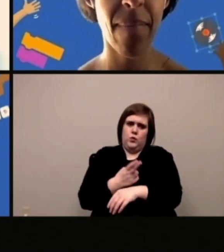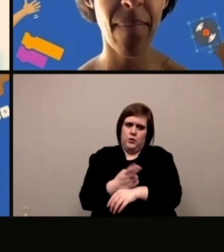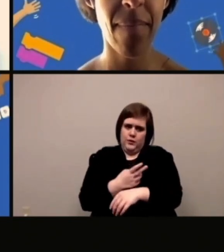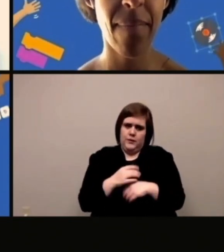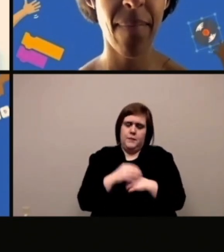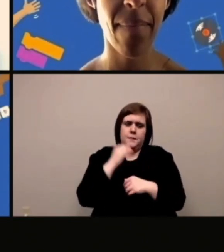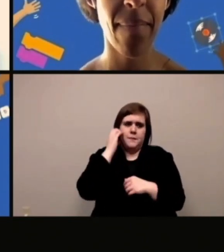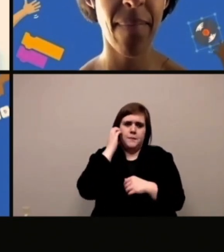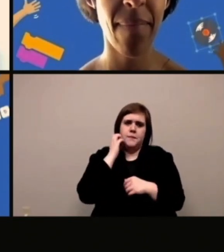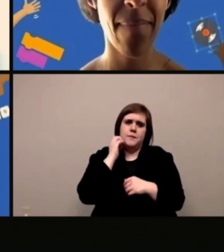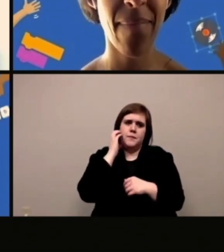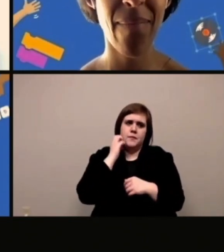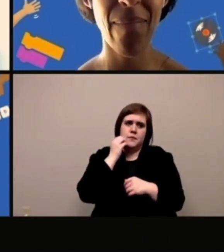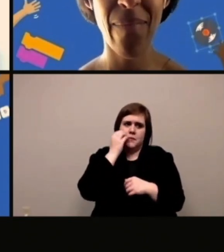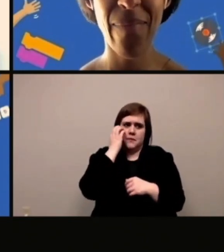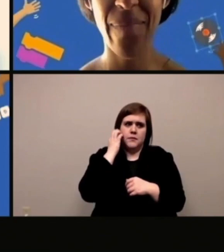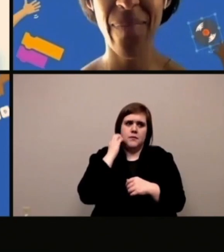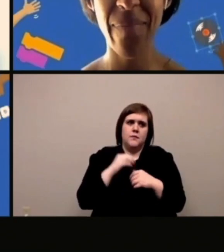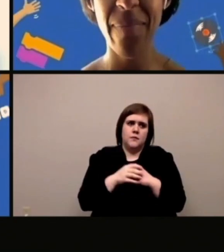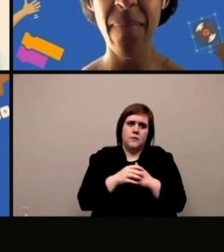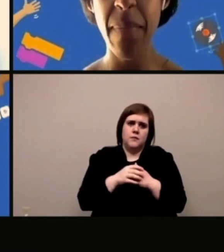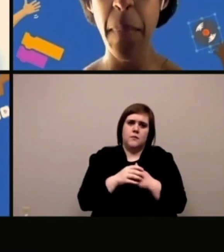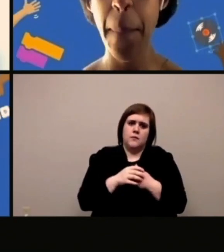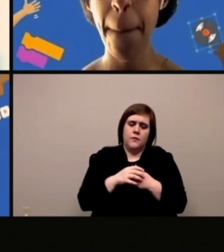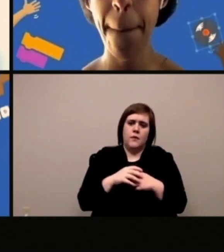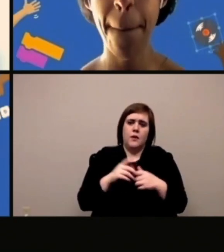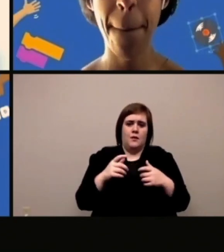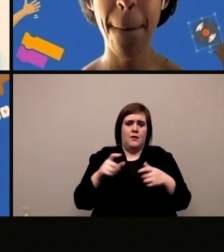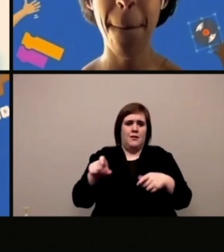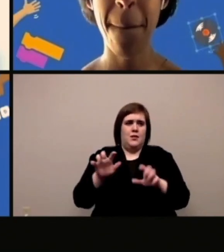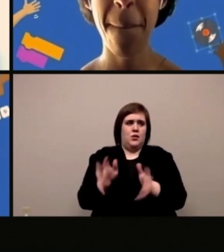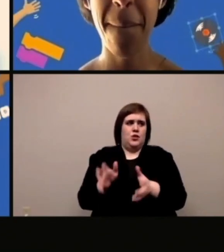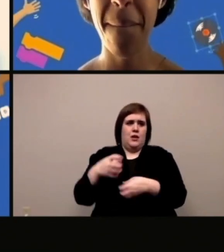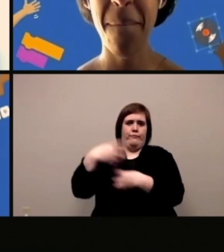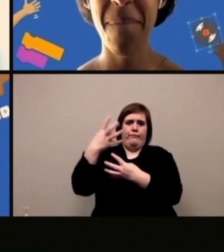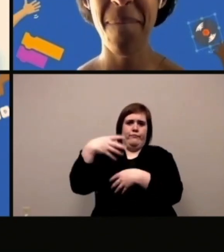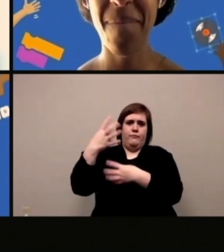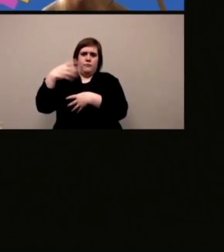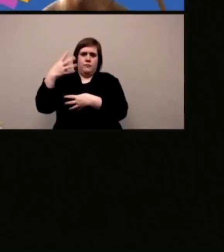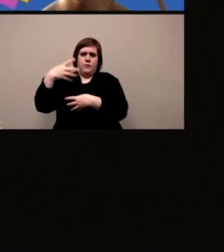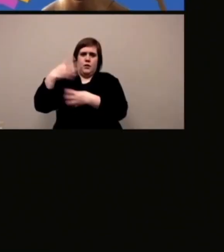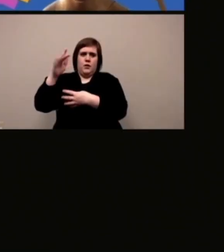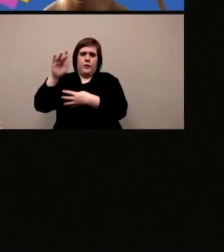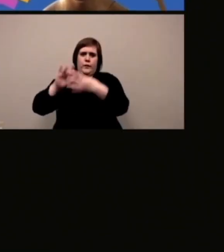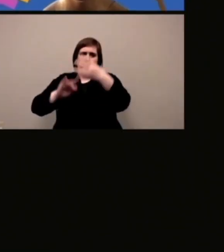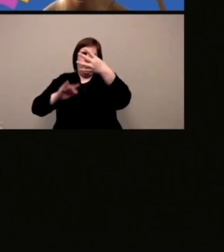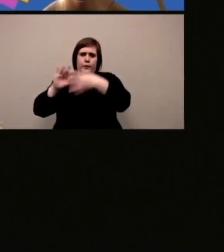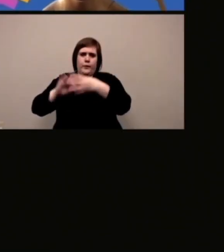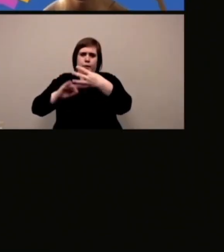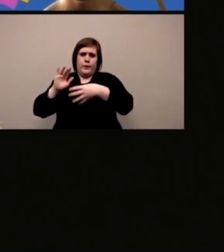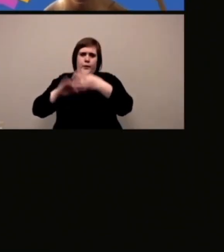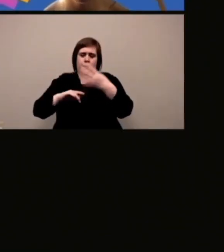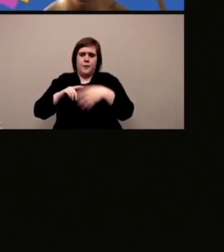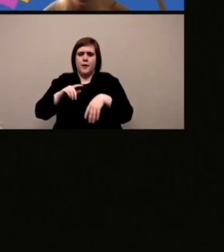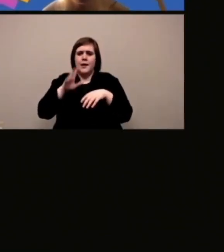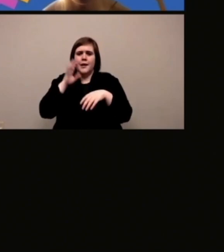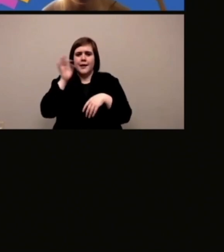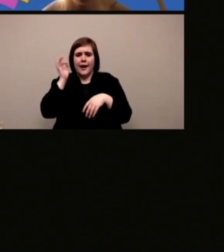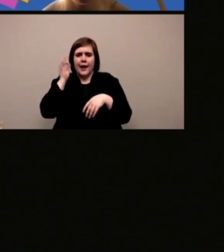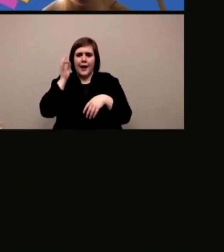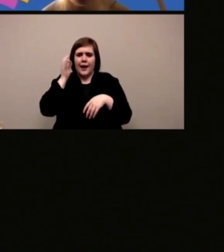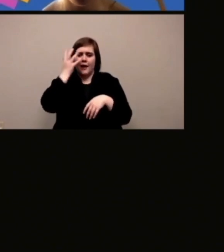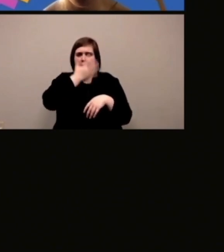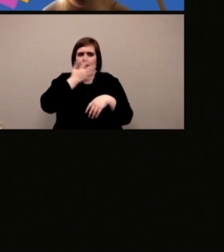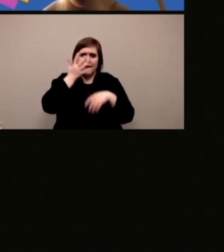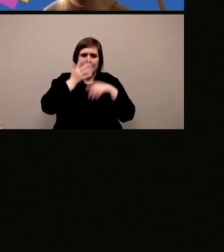Oh my gosh, there's definitely scroll through this chat to see people's cat faces and other costumes. It's